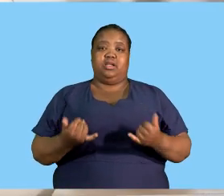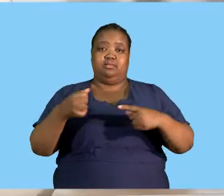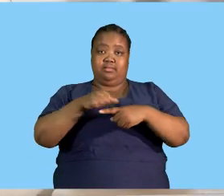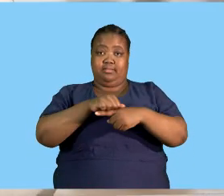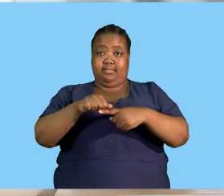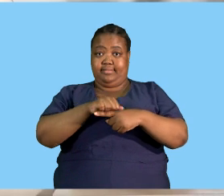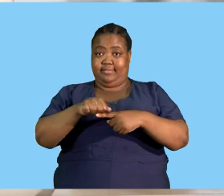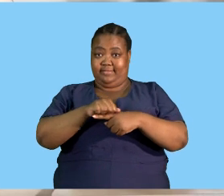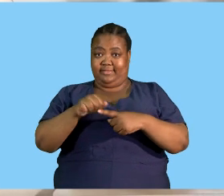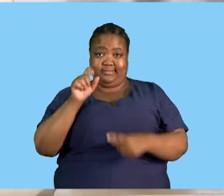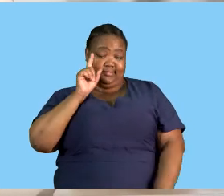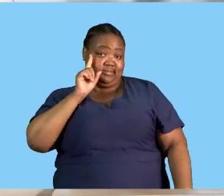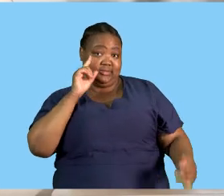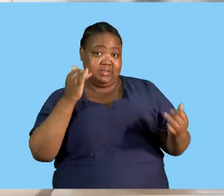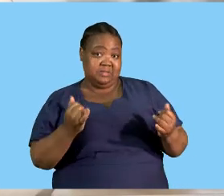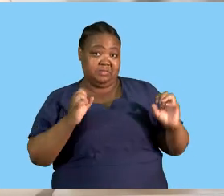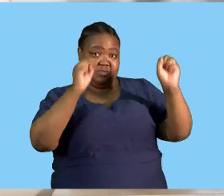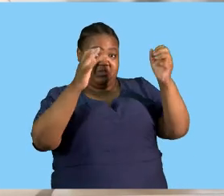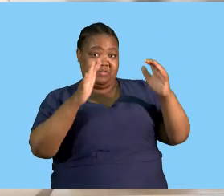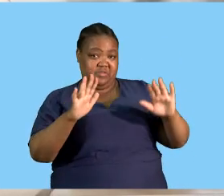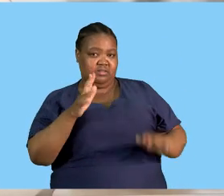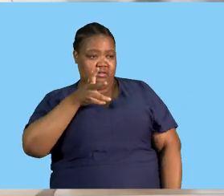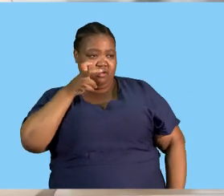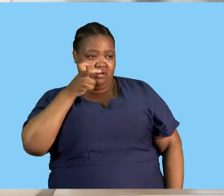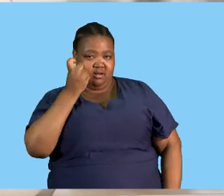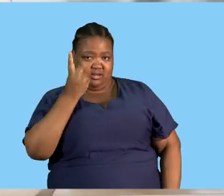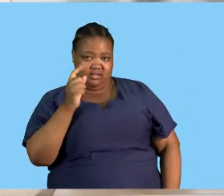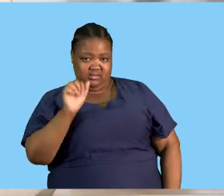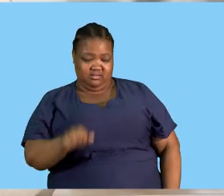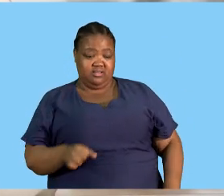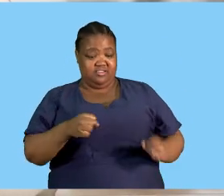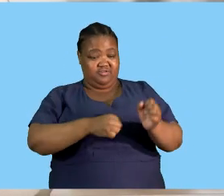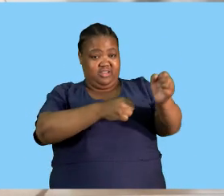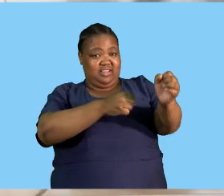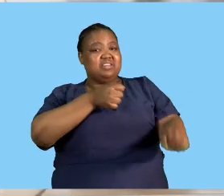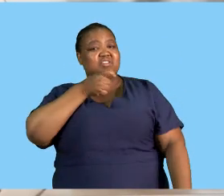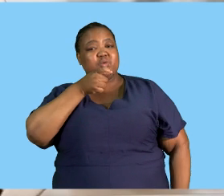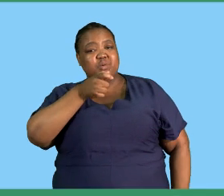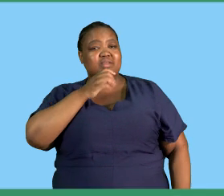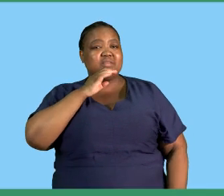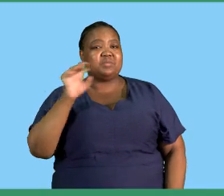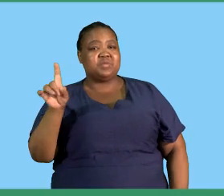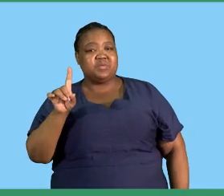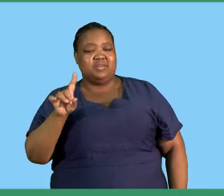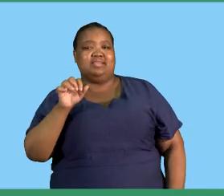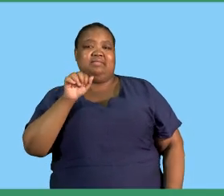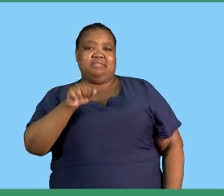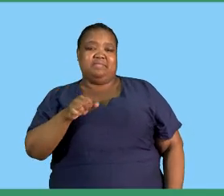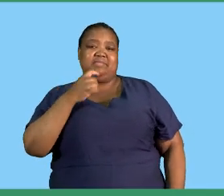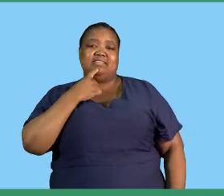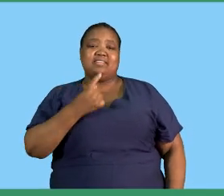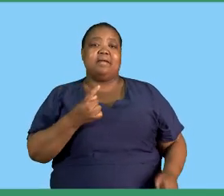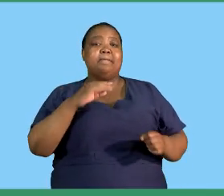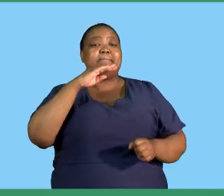practice and see if you understand or you understood what I just said now by defining the term strategy. So here it says